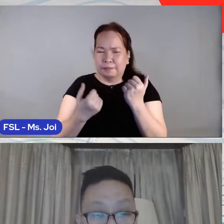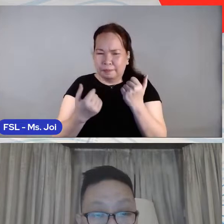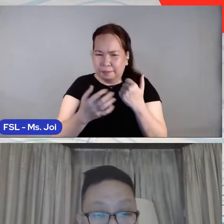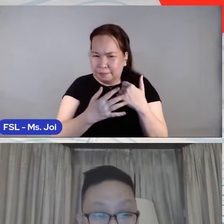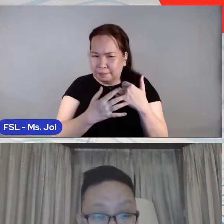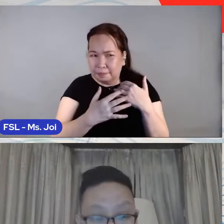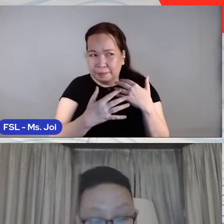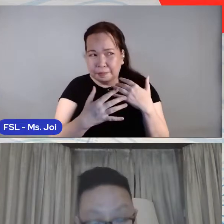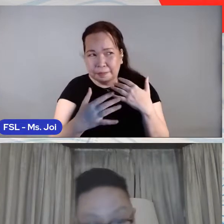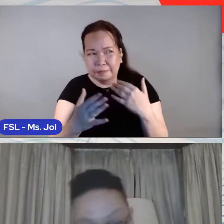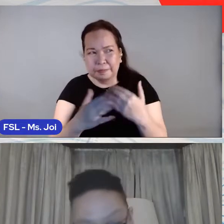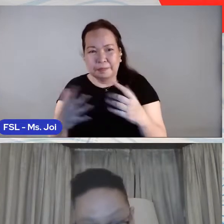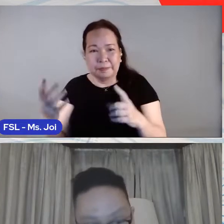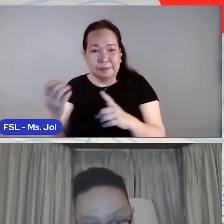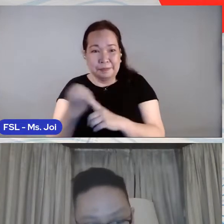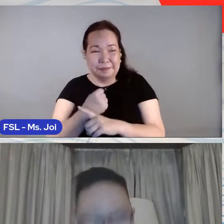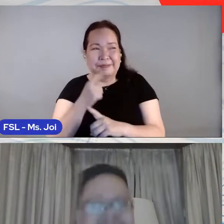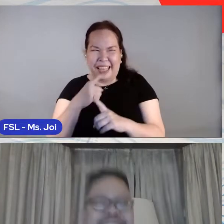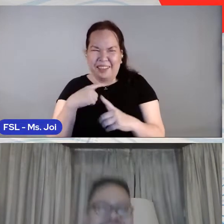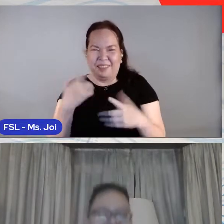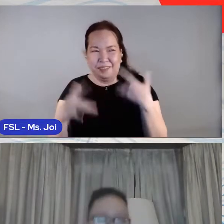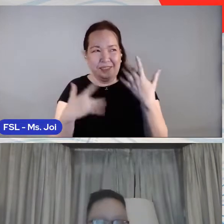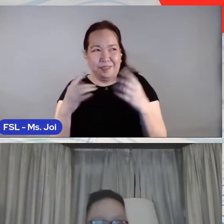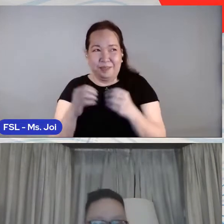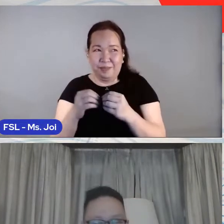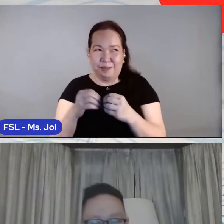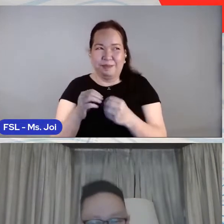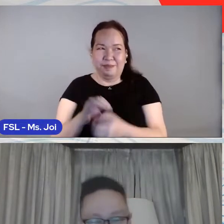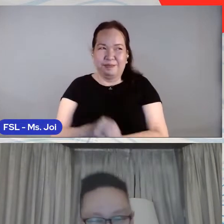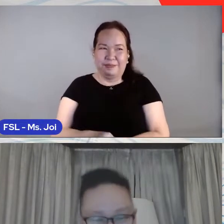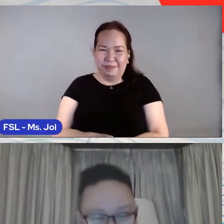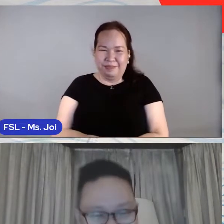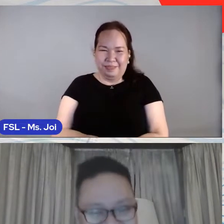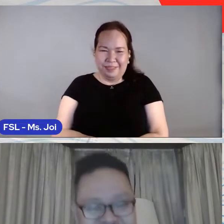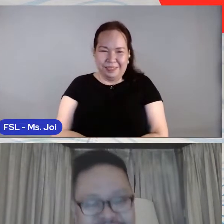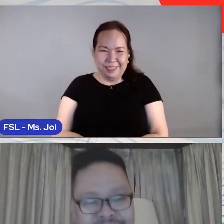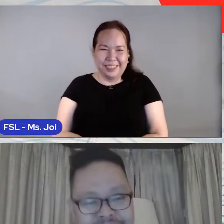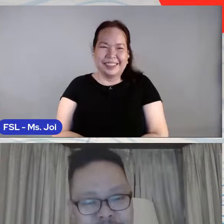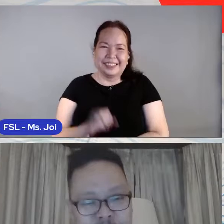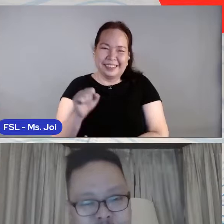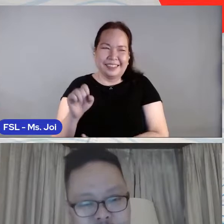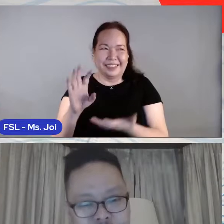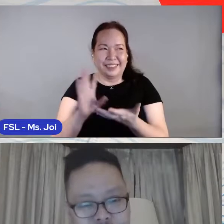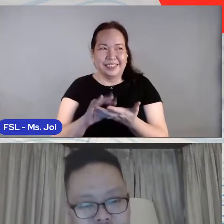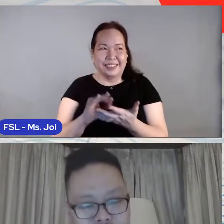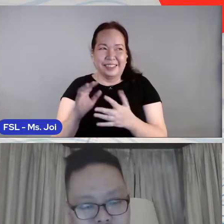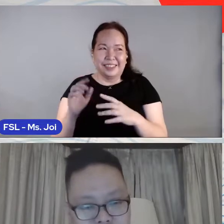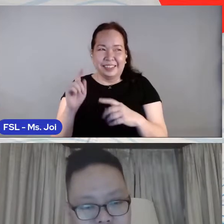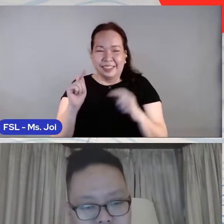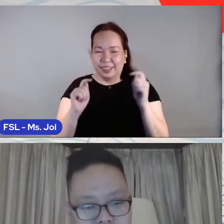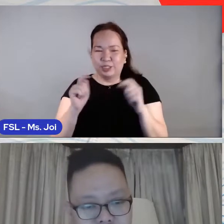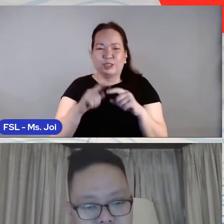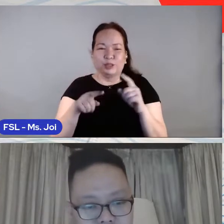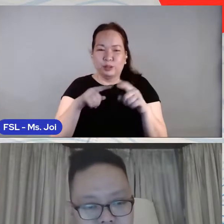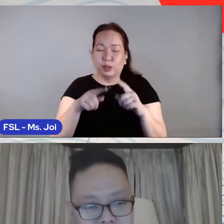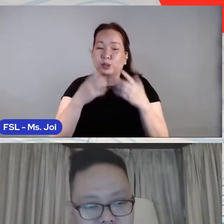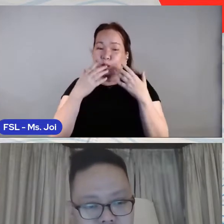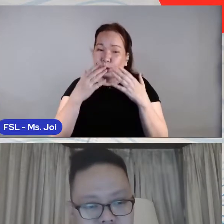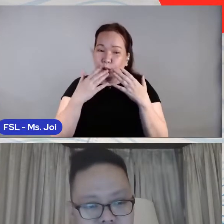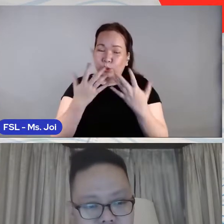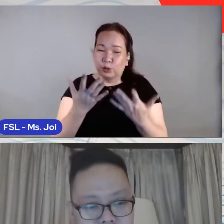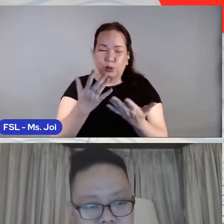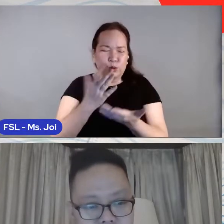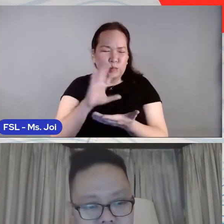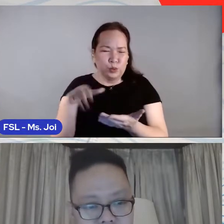po tayo sa exciting na part na nag-try to be. But yeah, maraming salamat po sa lahat ng pagod